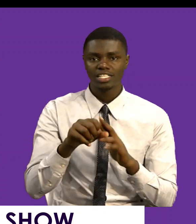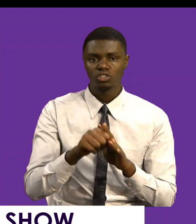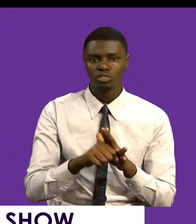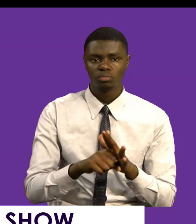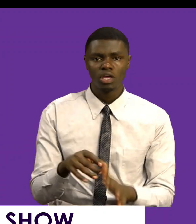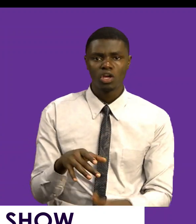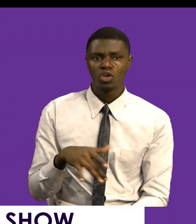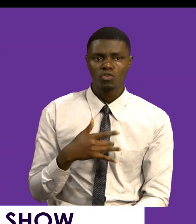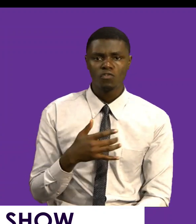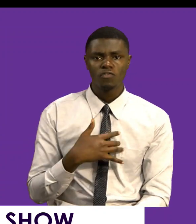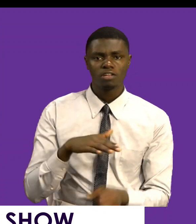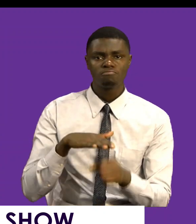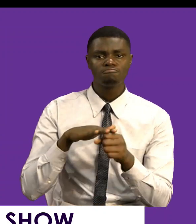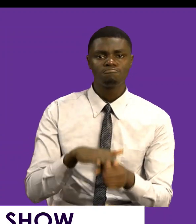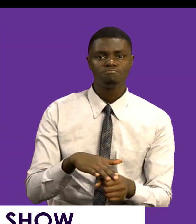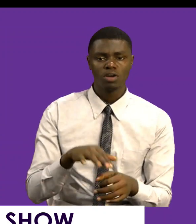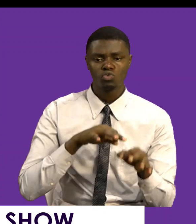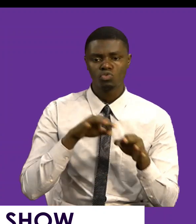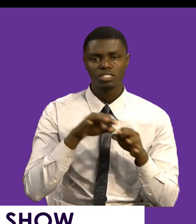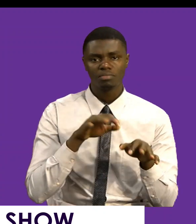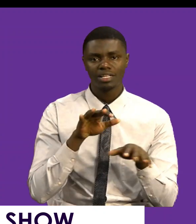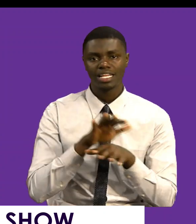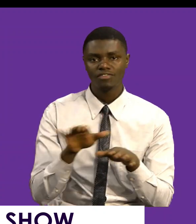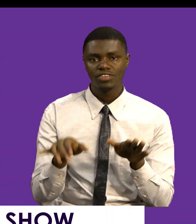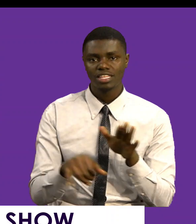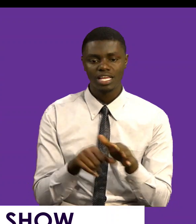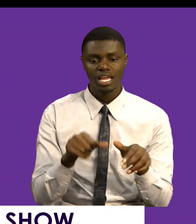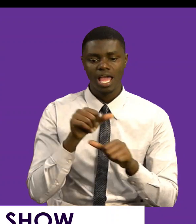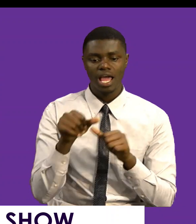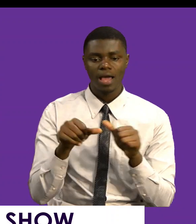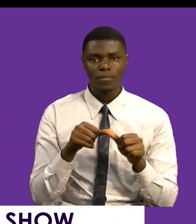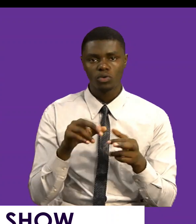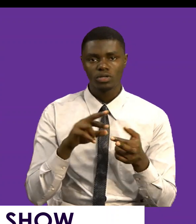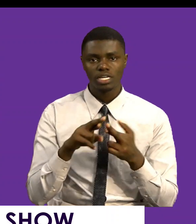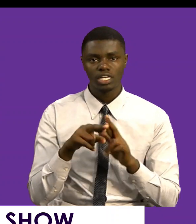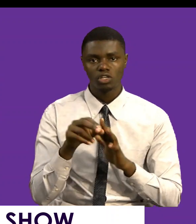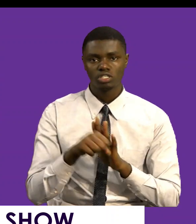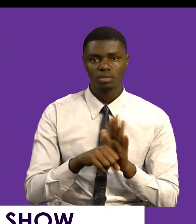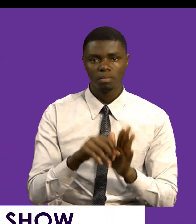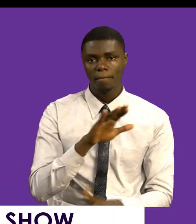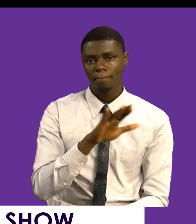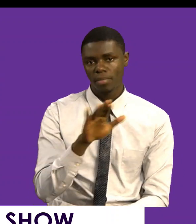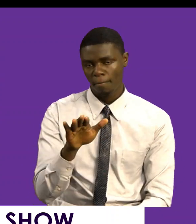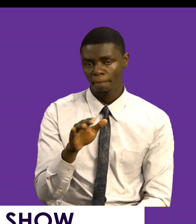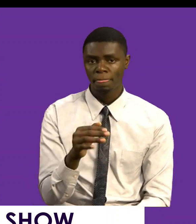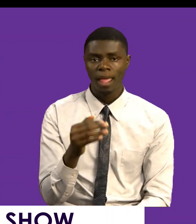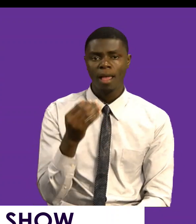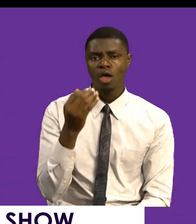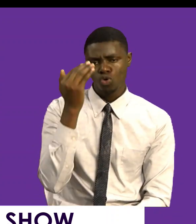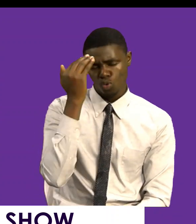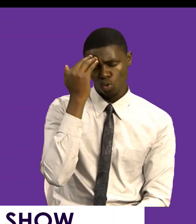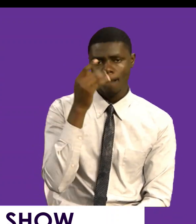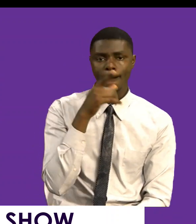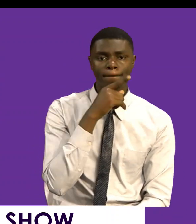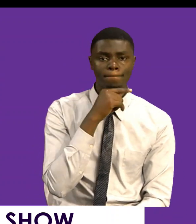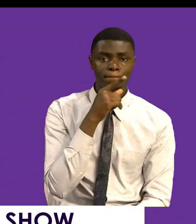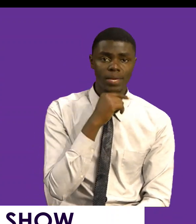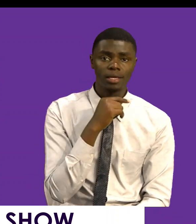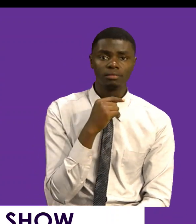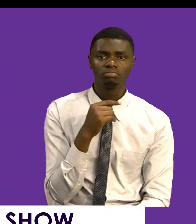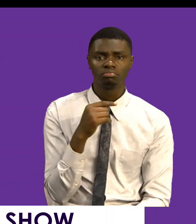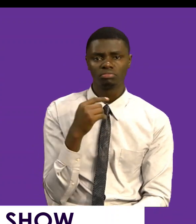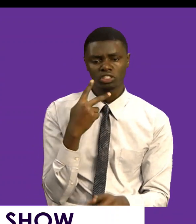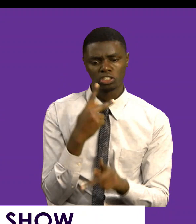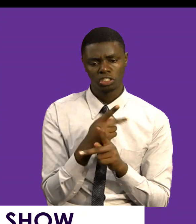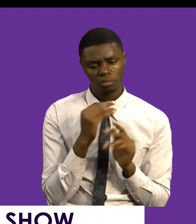feel obliged to explain everything about your relationship. You feel obliged. Men keep